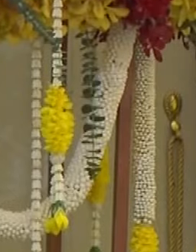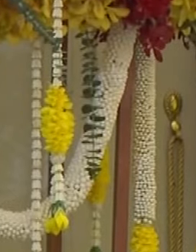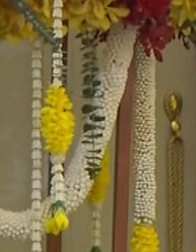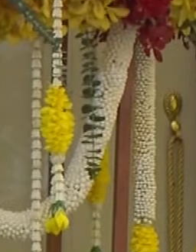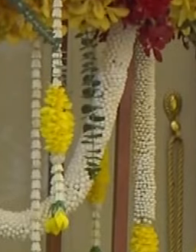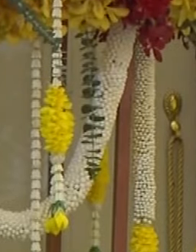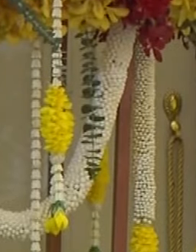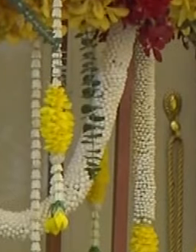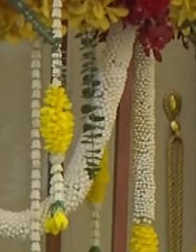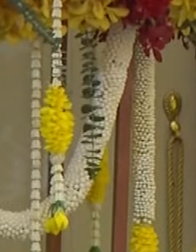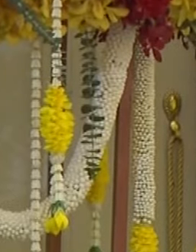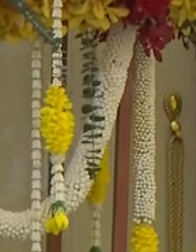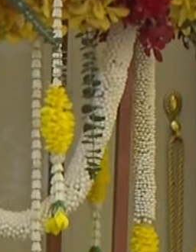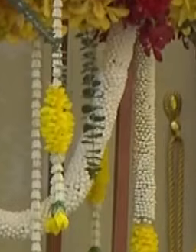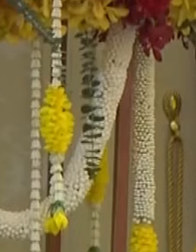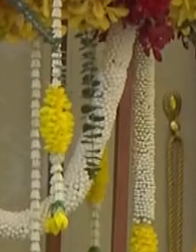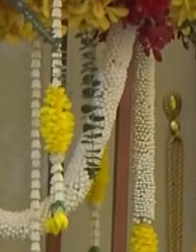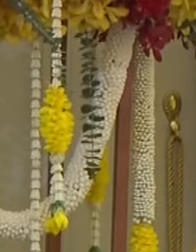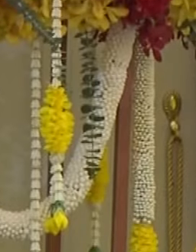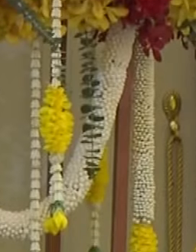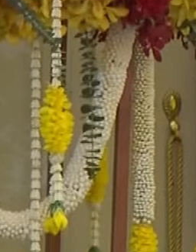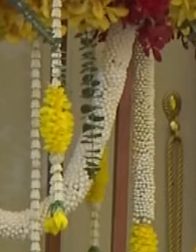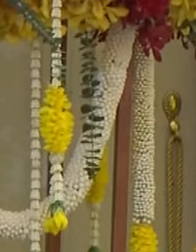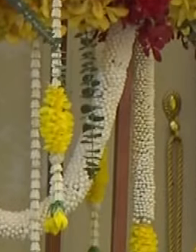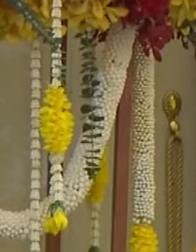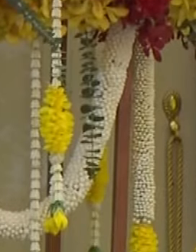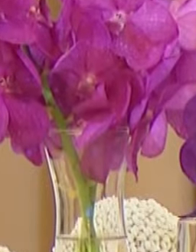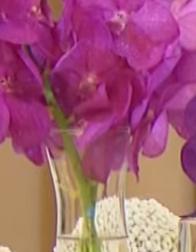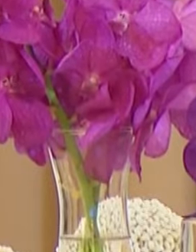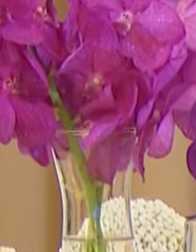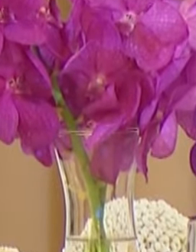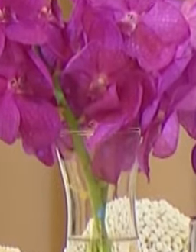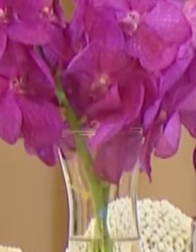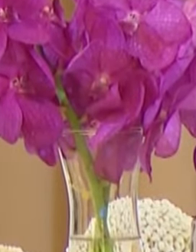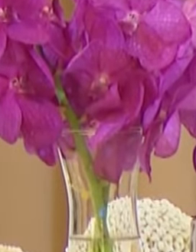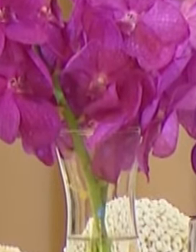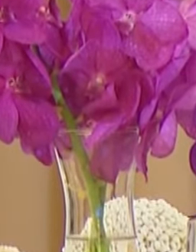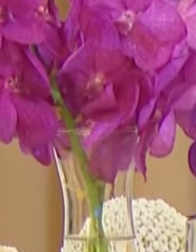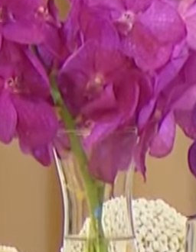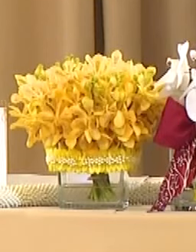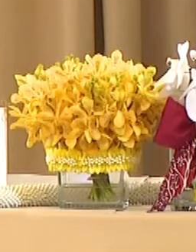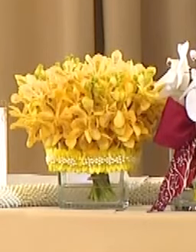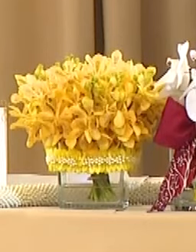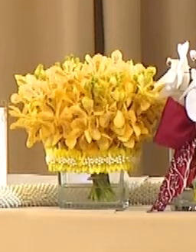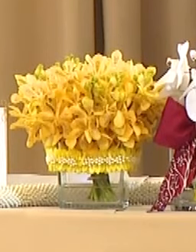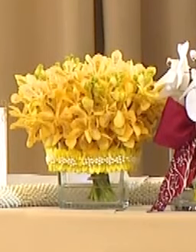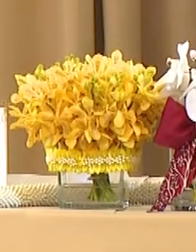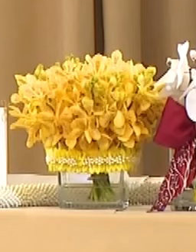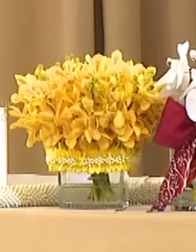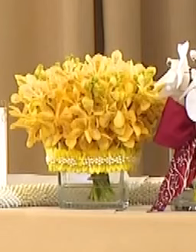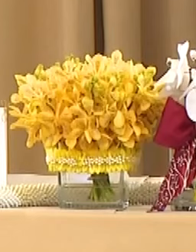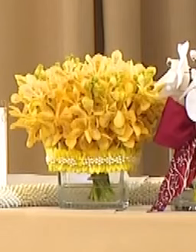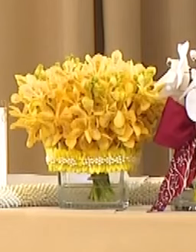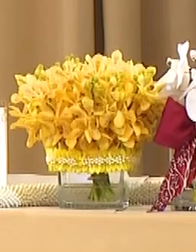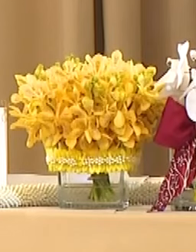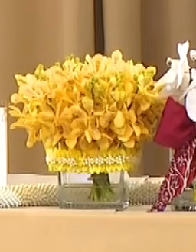As the world's longest reigning monarchy, Your Majesty is highly respected worldwide. Your Majesty has also become